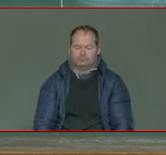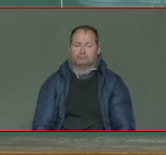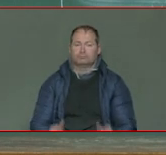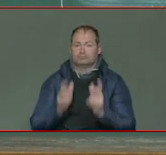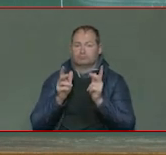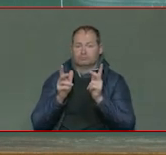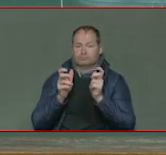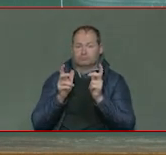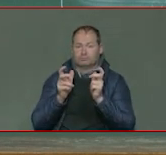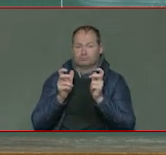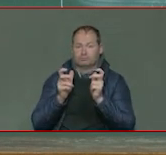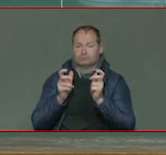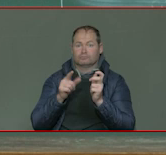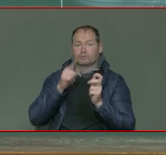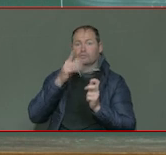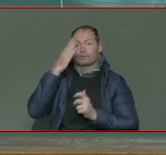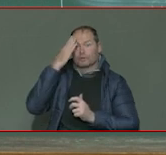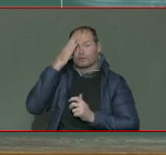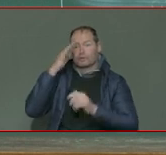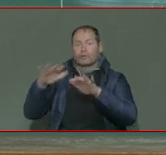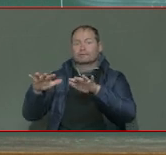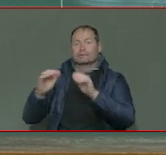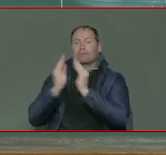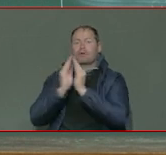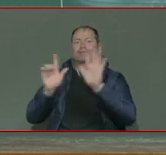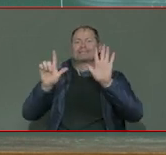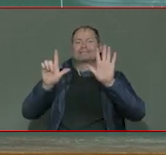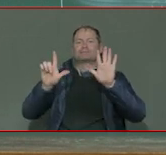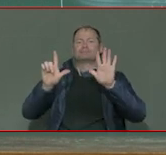put in your pocket in this exam, because it's easy.